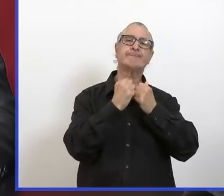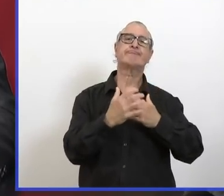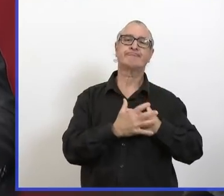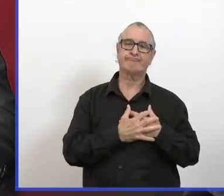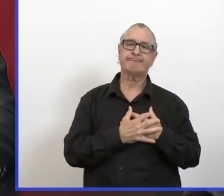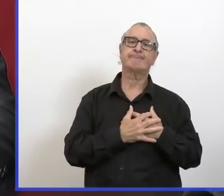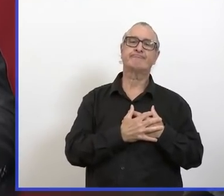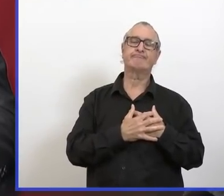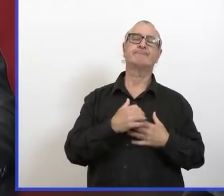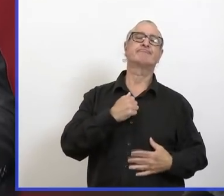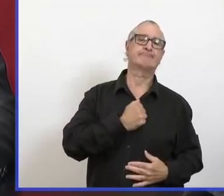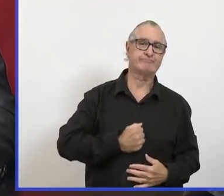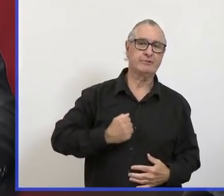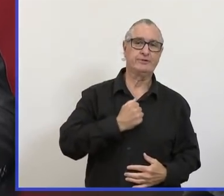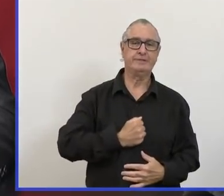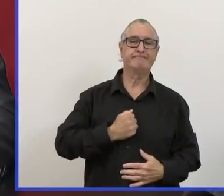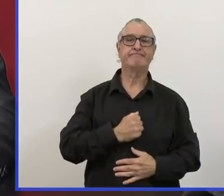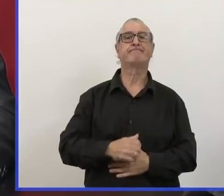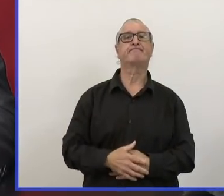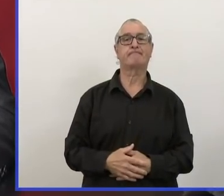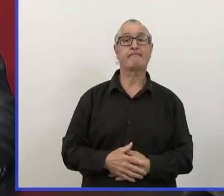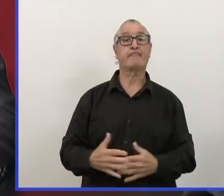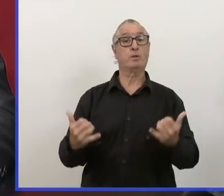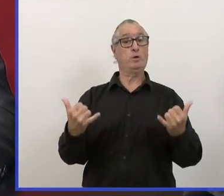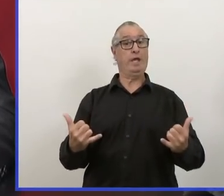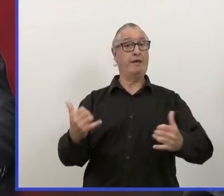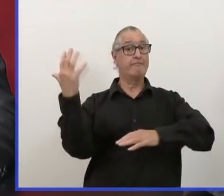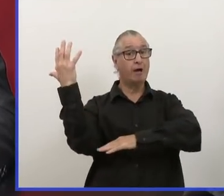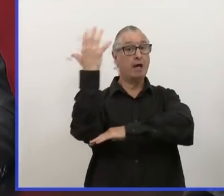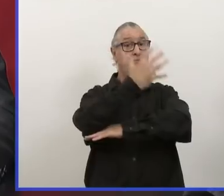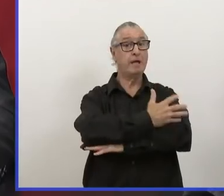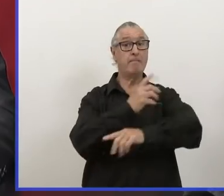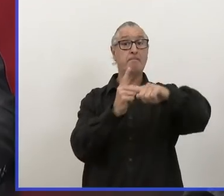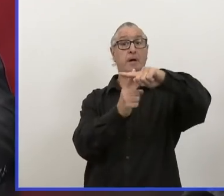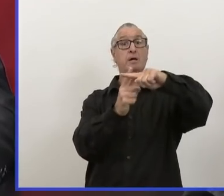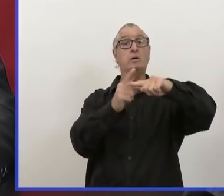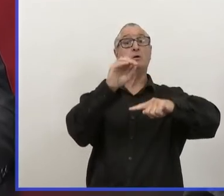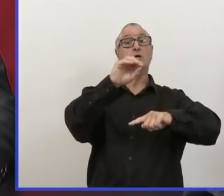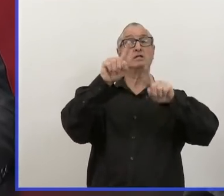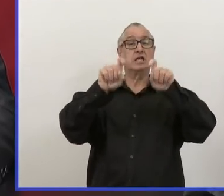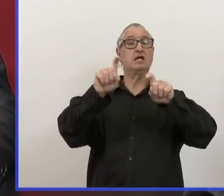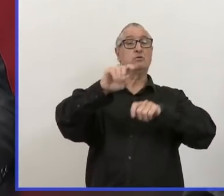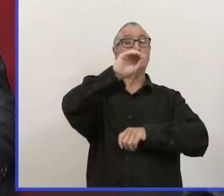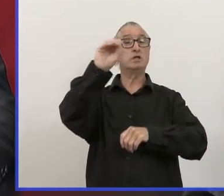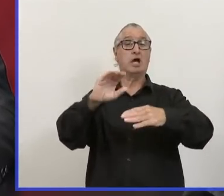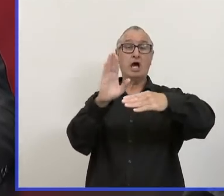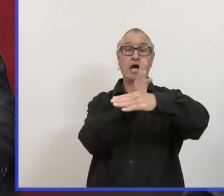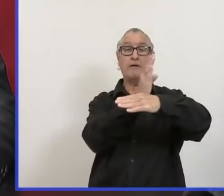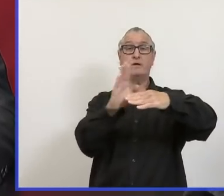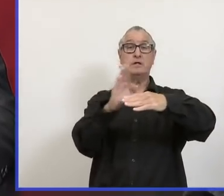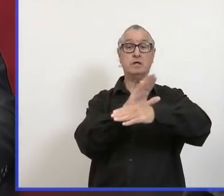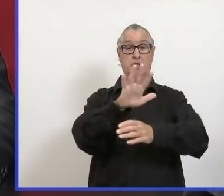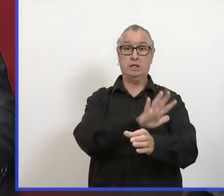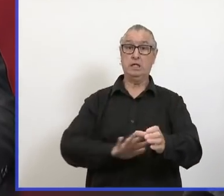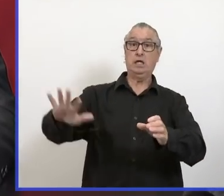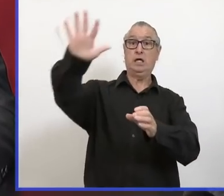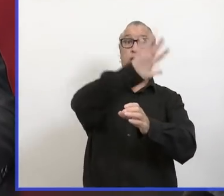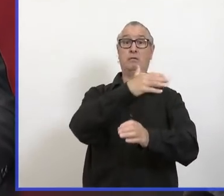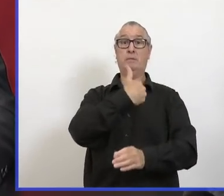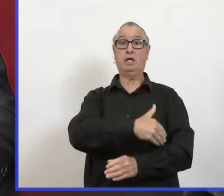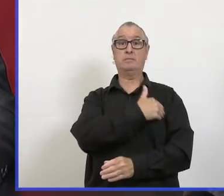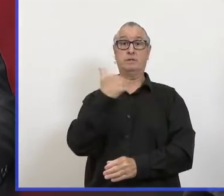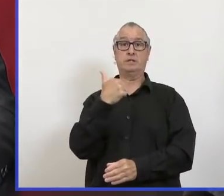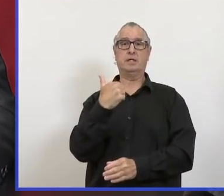COVID-19 test positivity rate is 11.4% provincially and 13% in Winnipeg. As